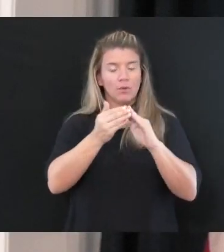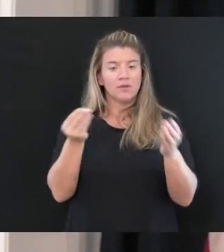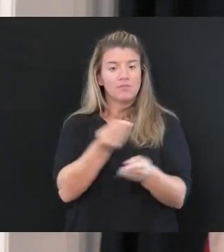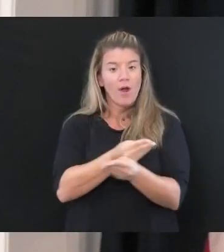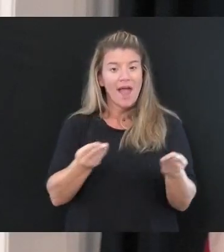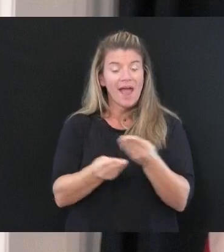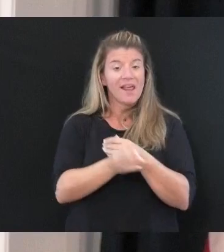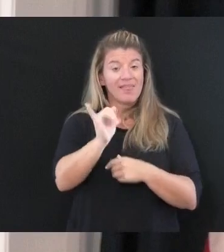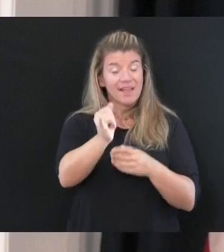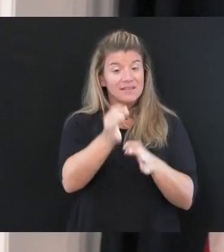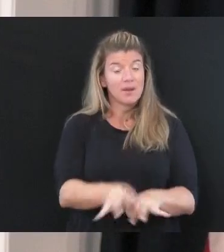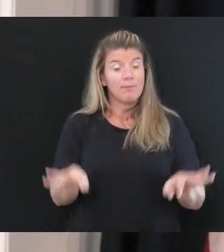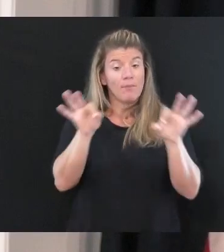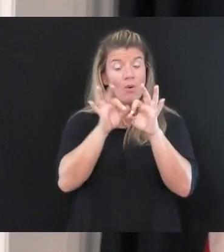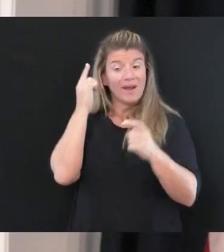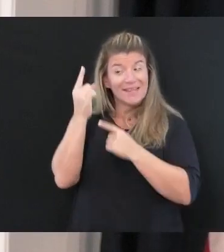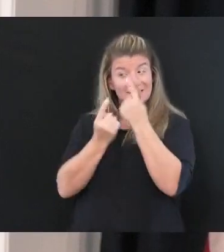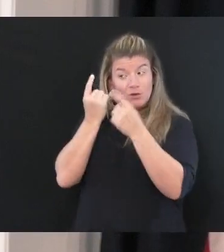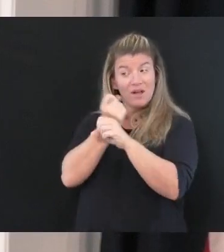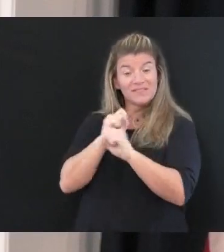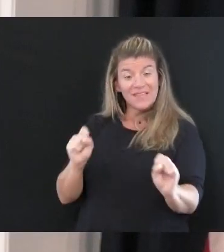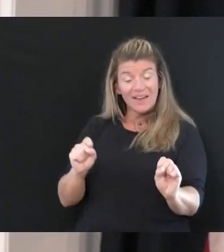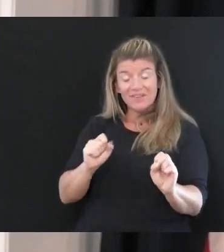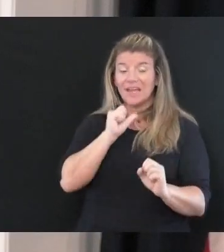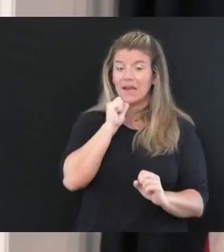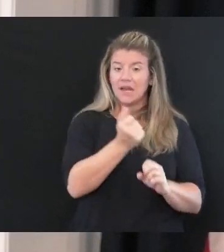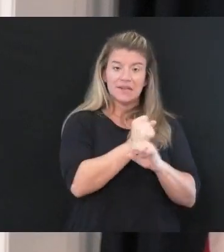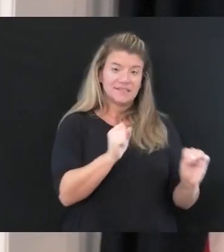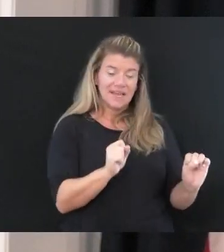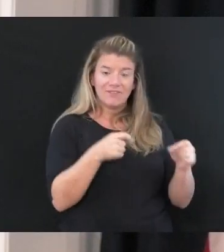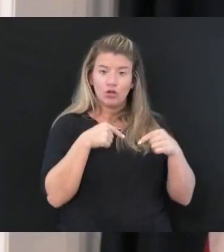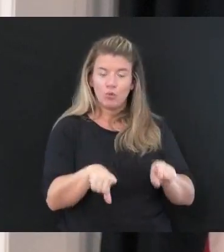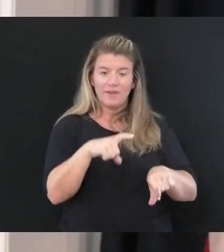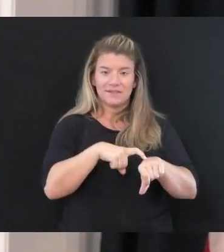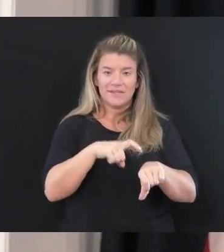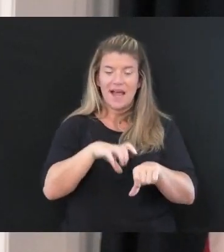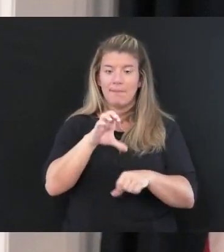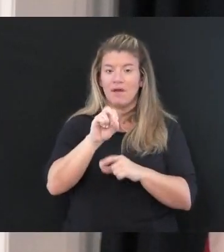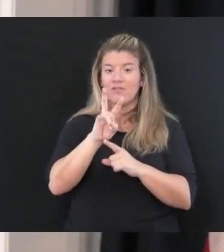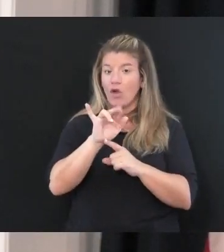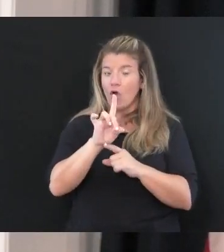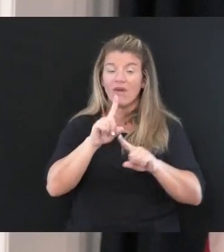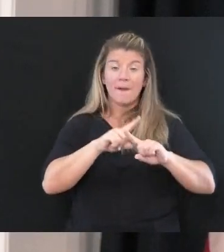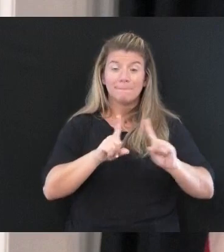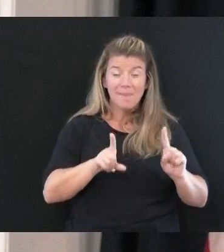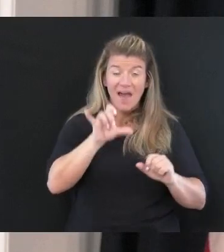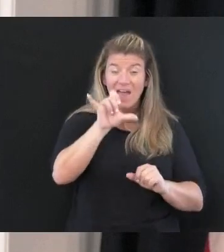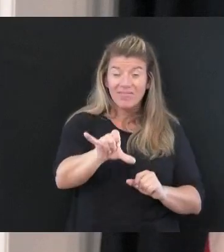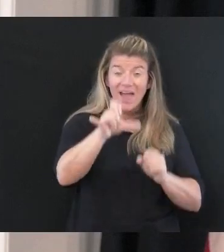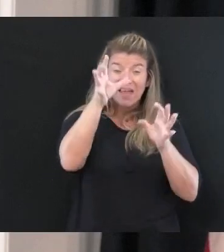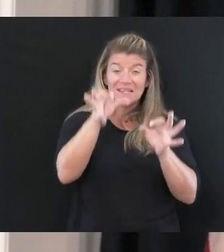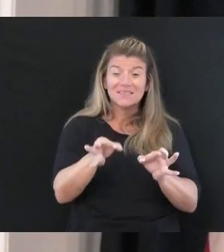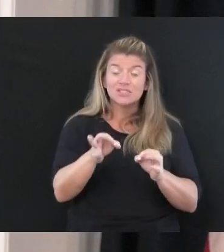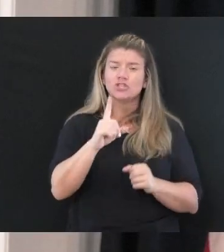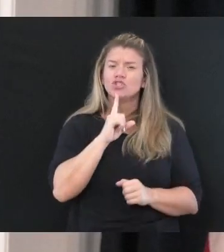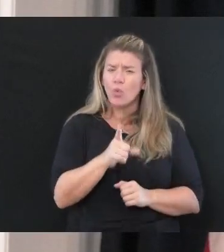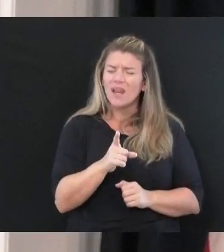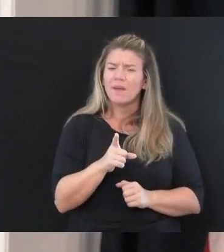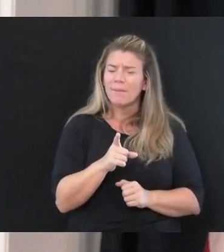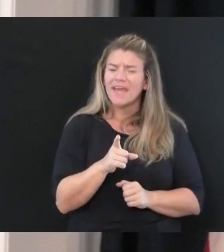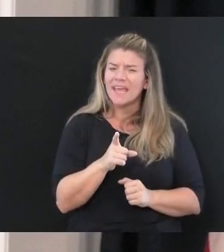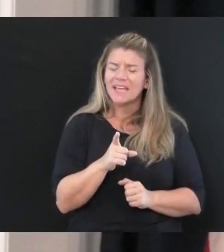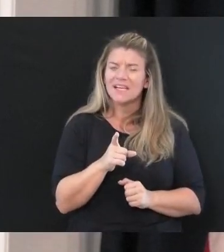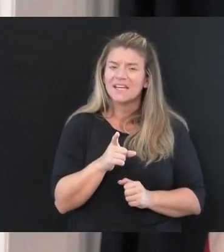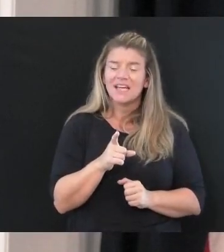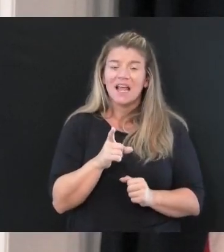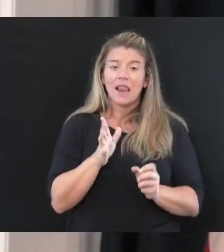important consideration of safety and non-safety in this time of COVID. But I think that decision should really be left, as long